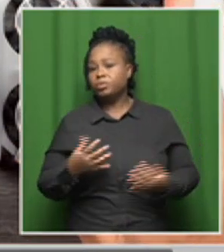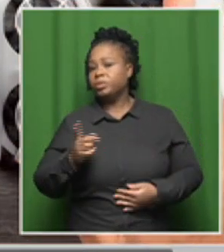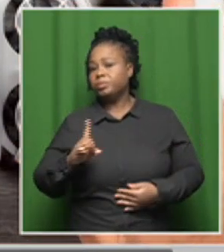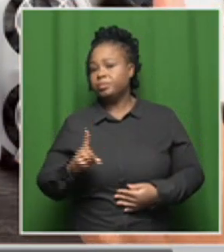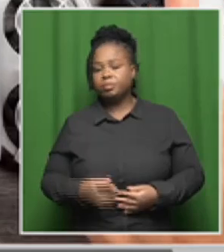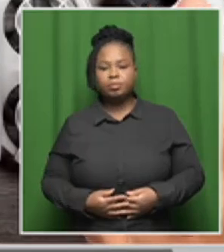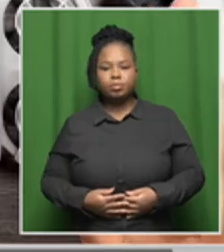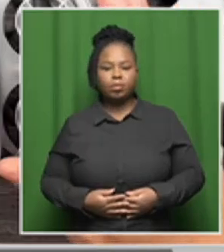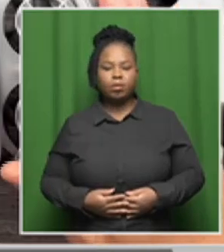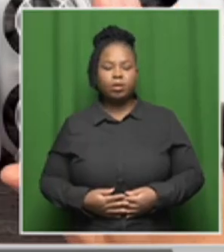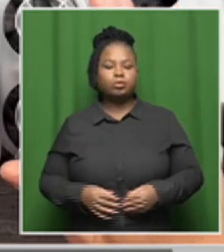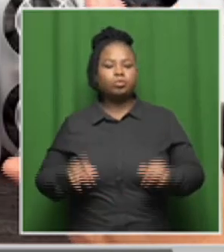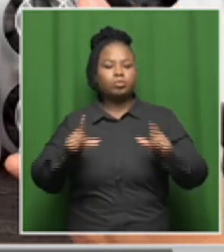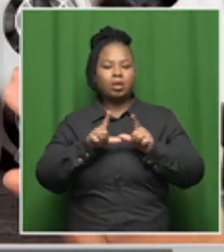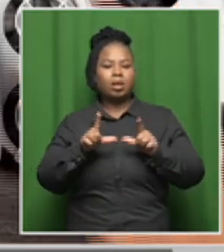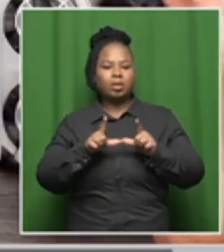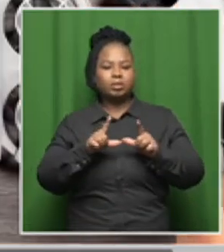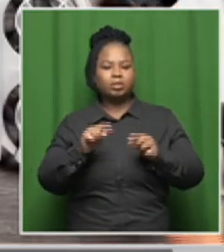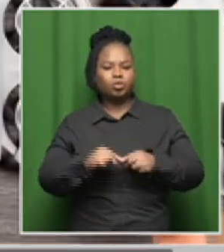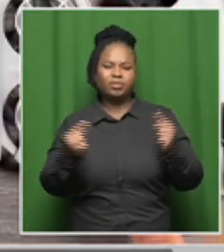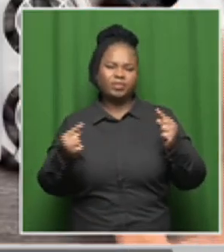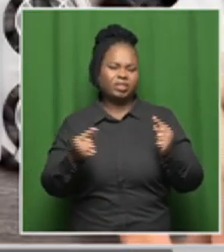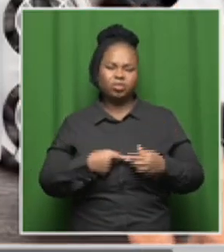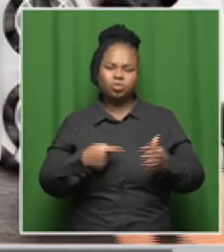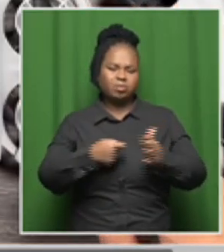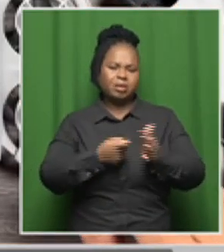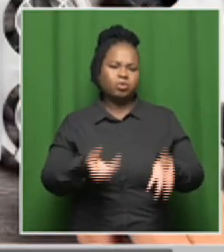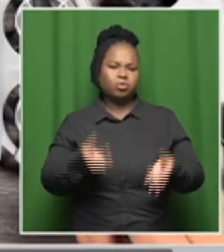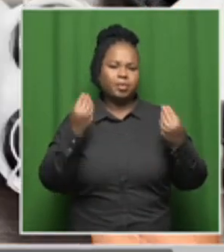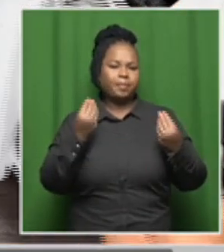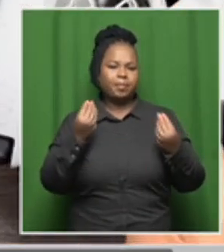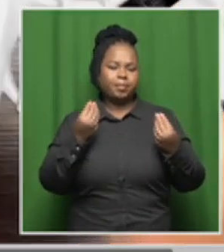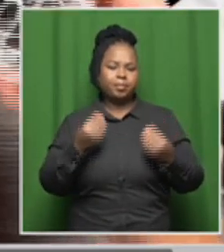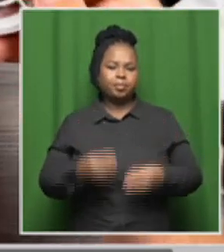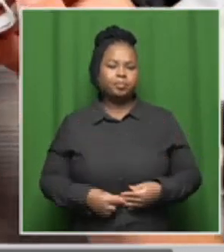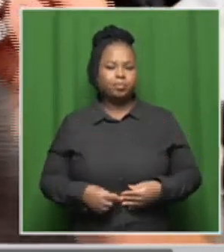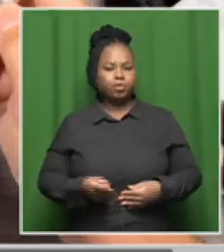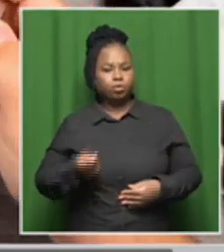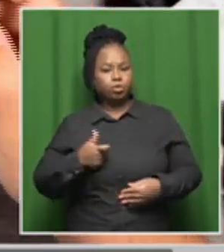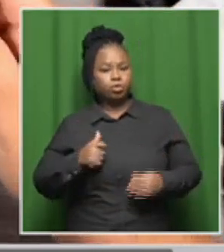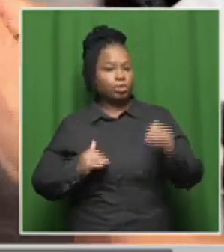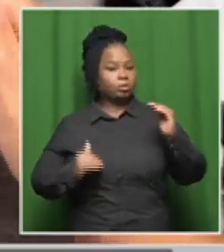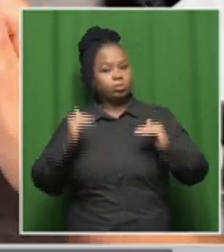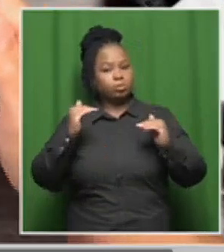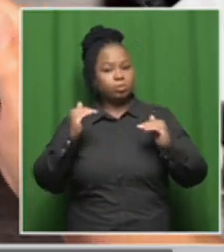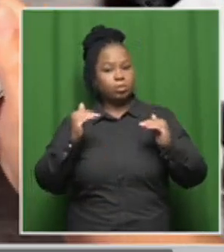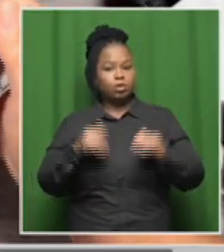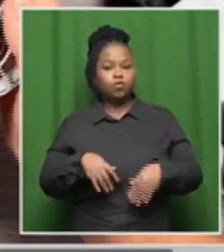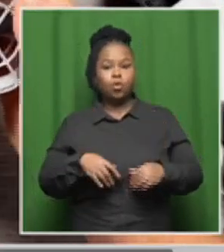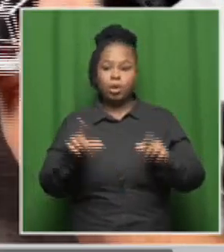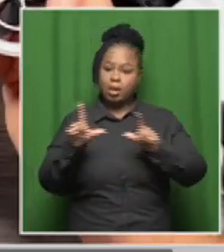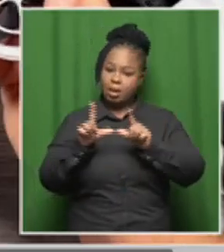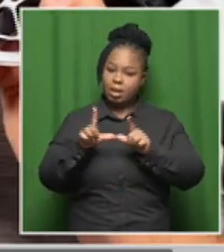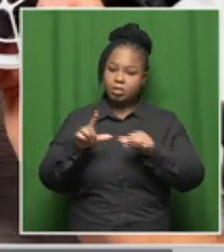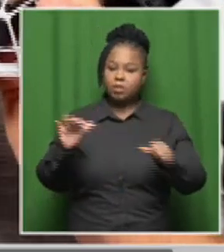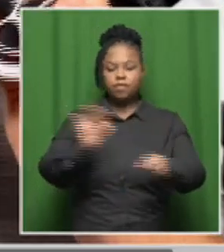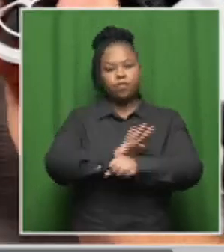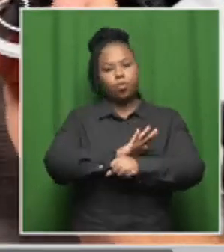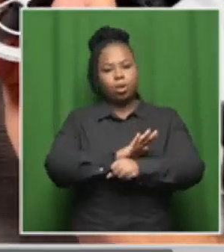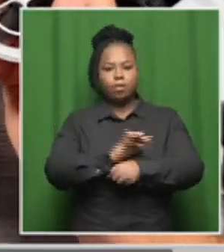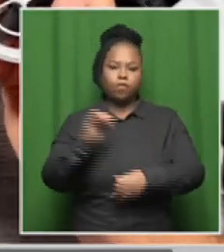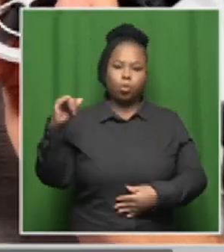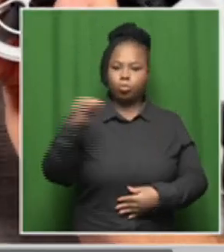the pilot's license is too difficult to come by. It's pretty much on a par with a full pilot's license for a full fixed-wing